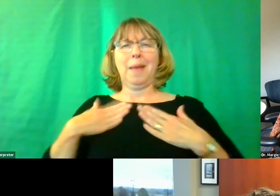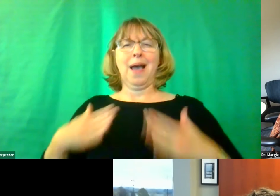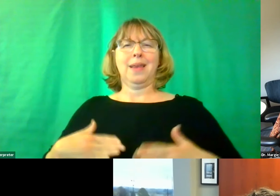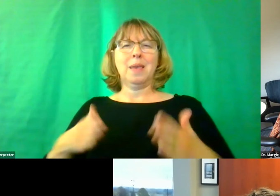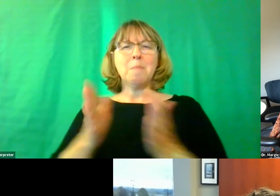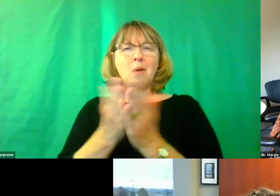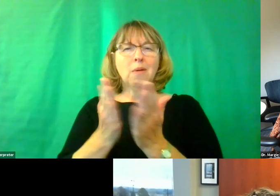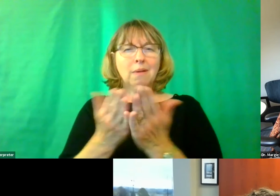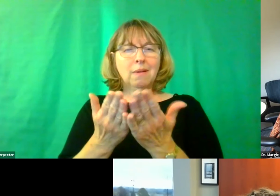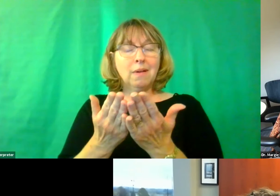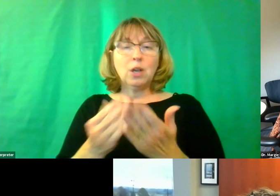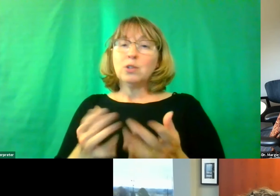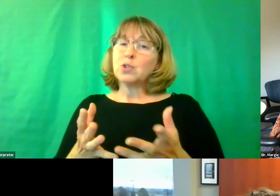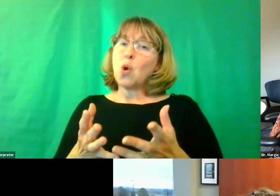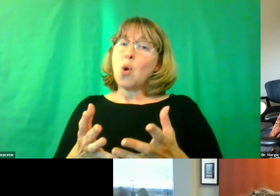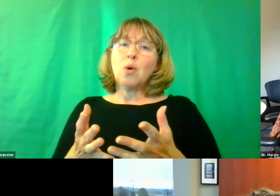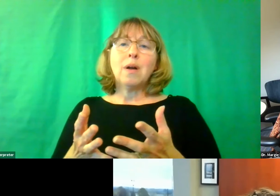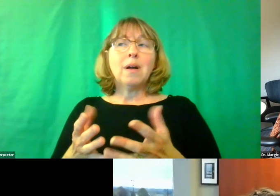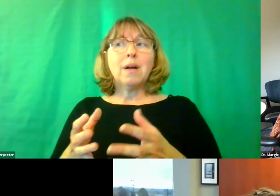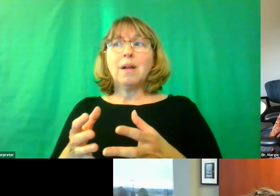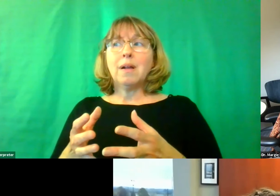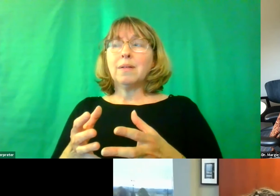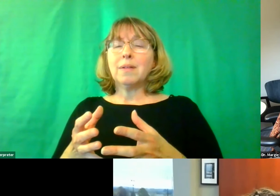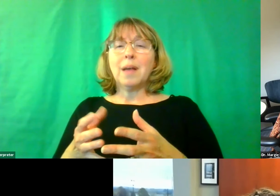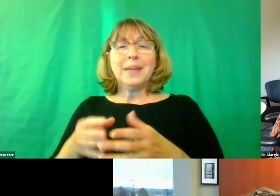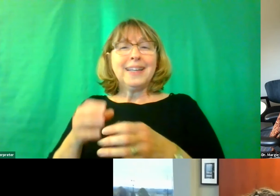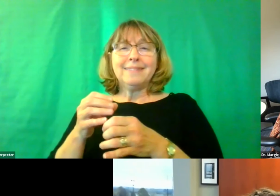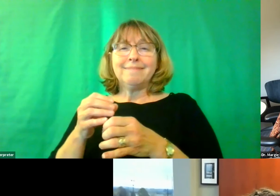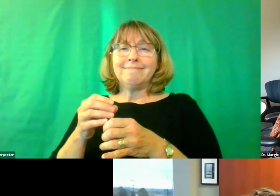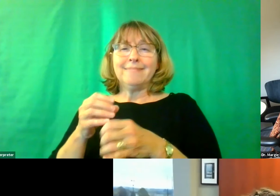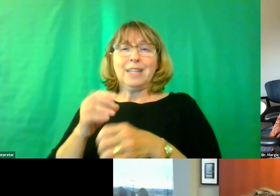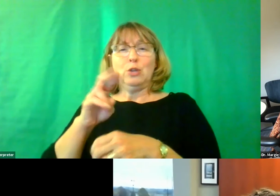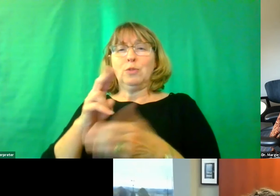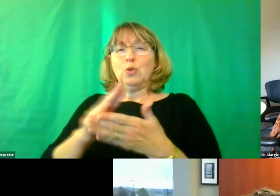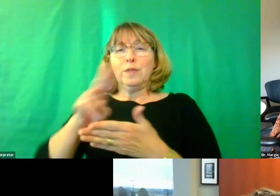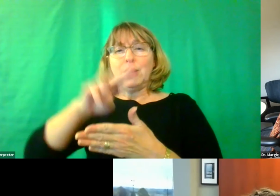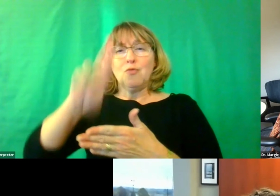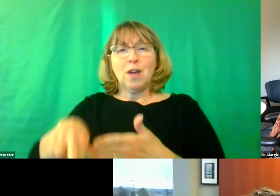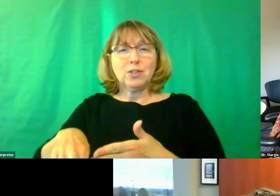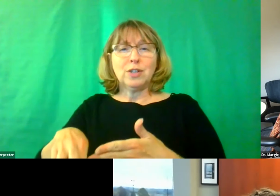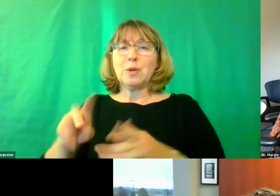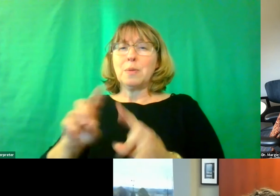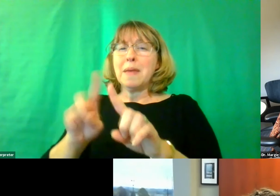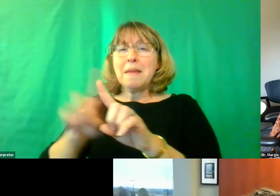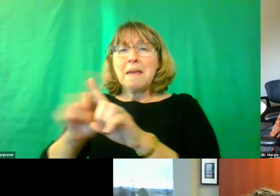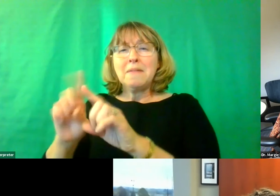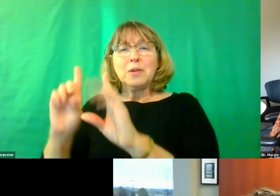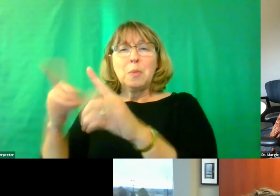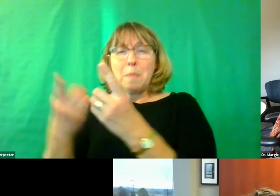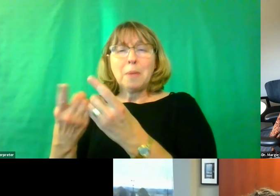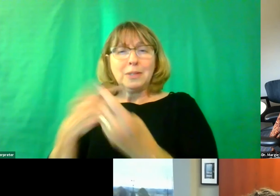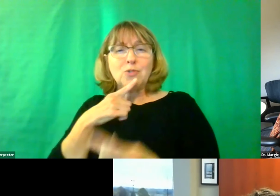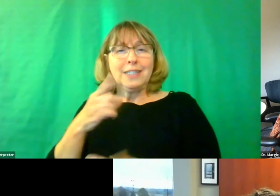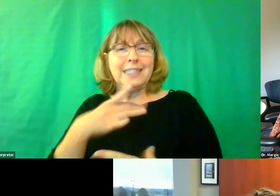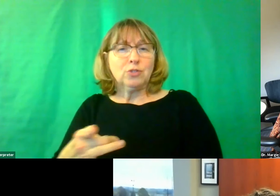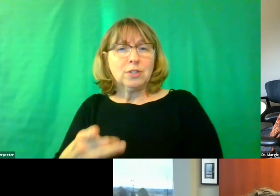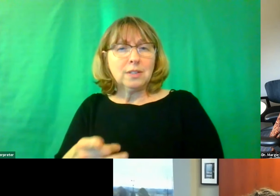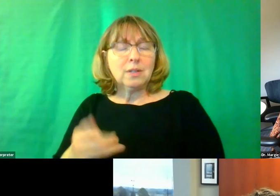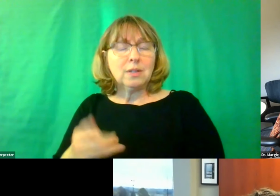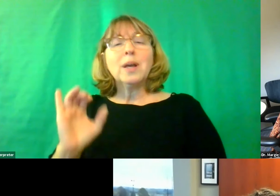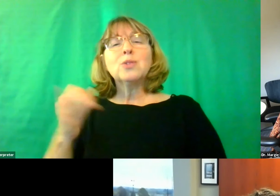interest in different areas across our institution. We're offering an elective, actually we're offering a required course, a